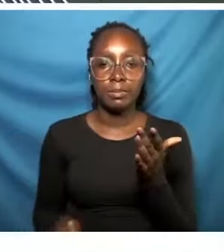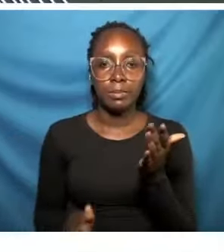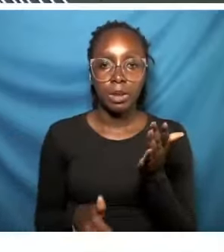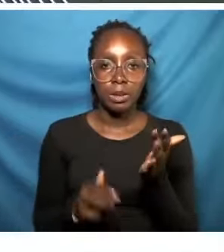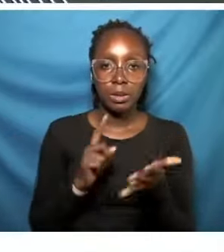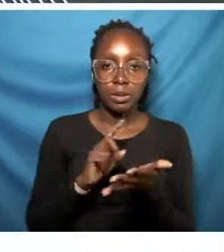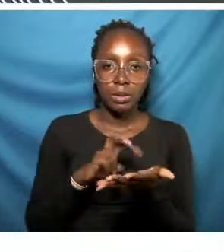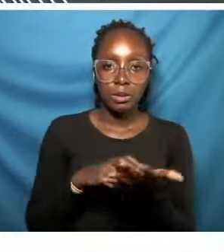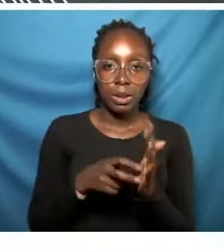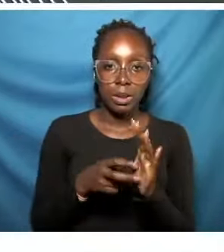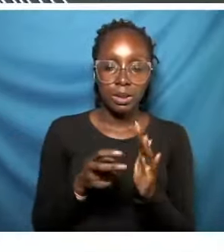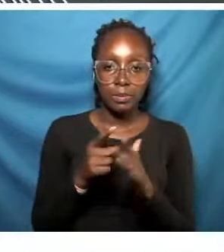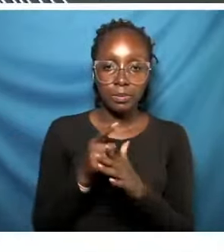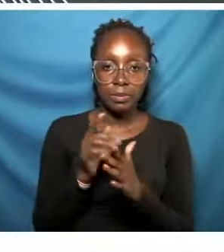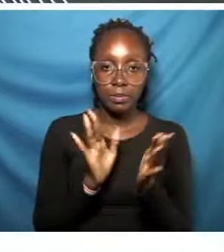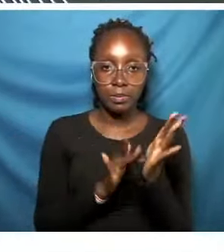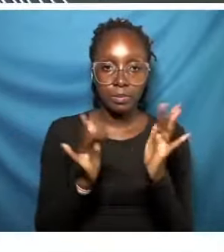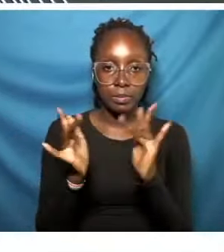Jesus